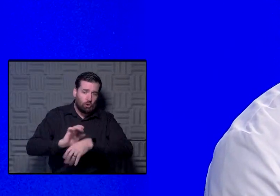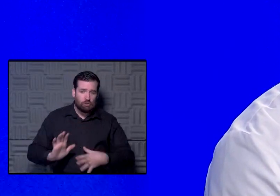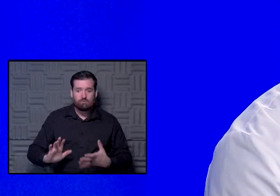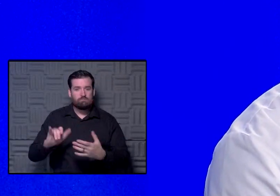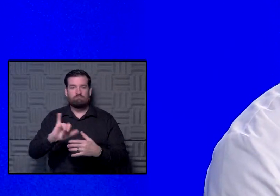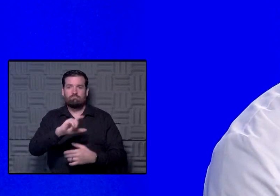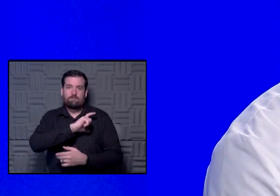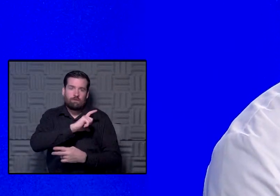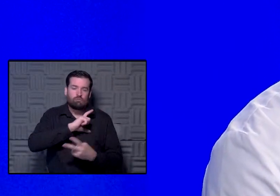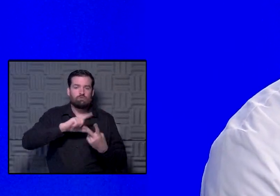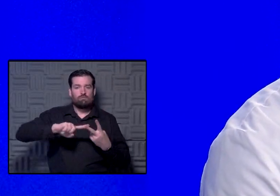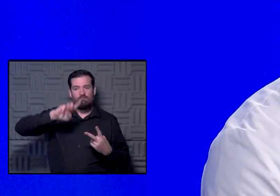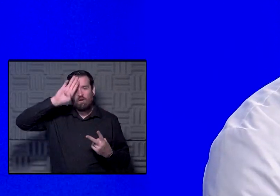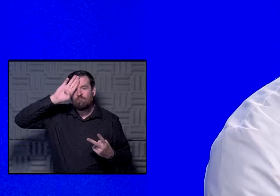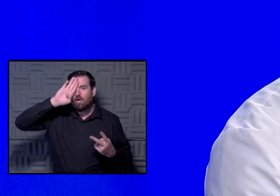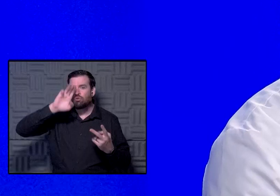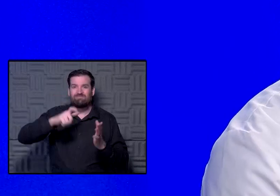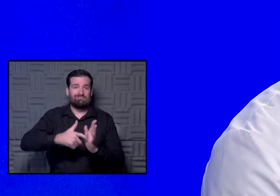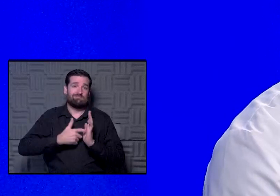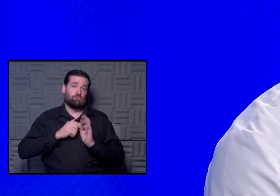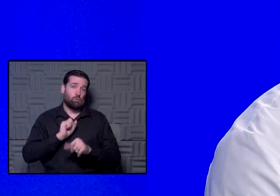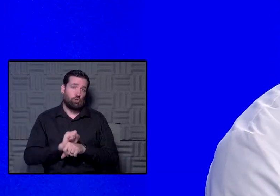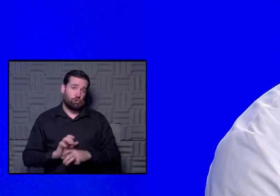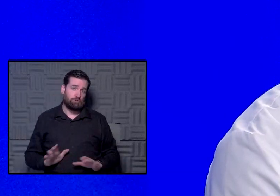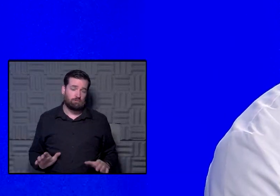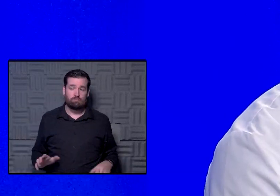as police officers, firefighters. One of our favorite